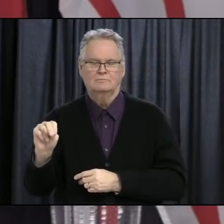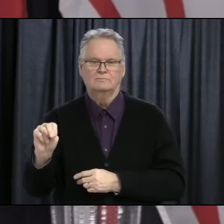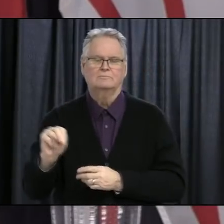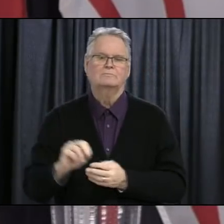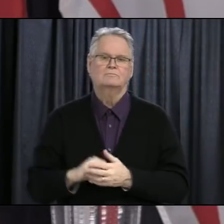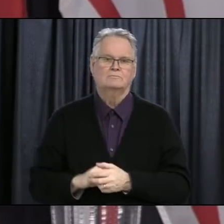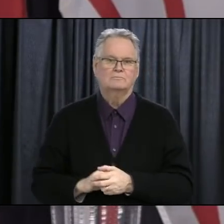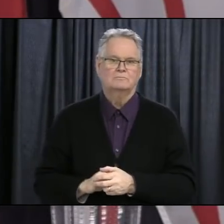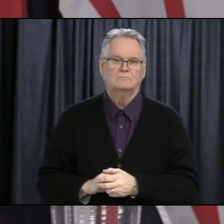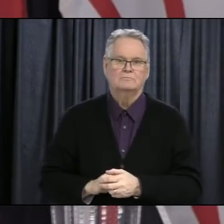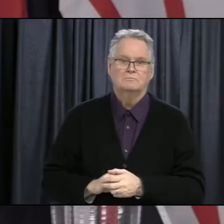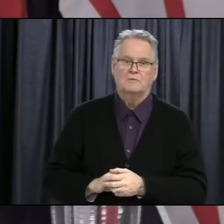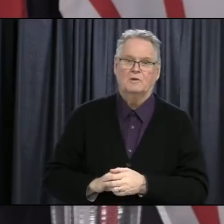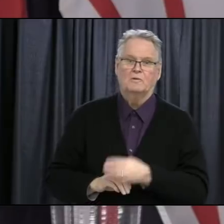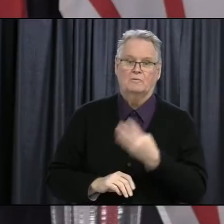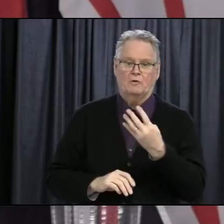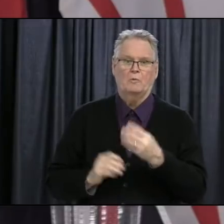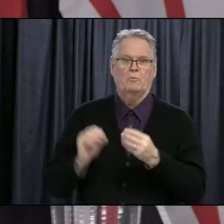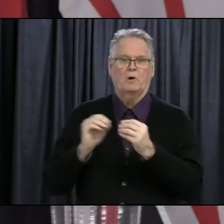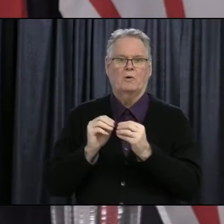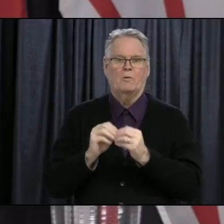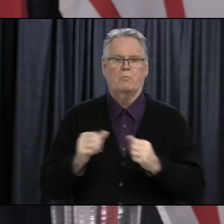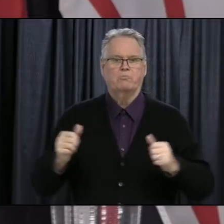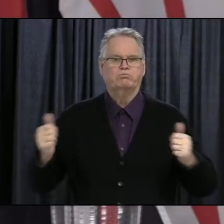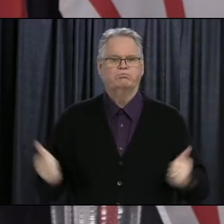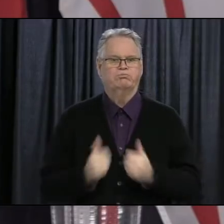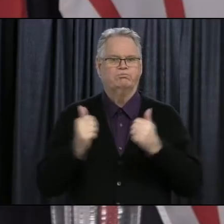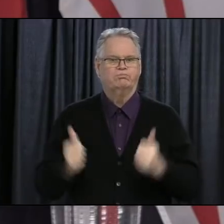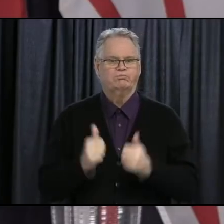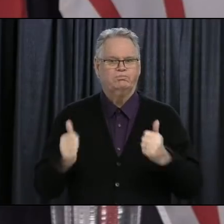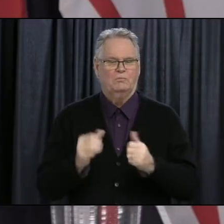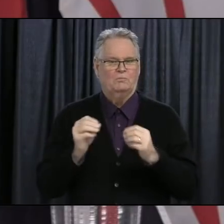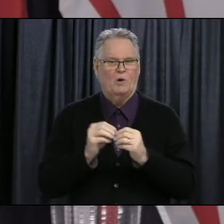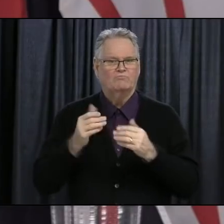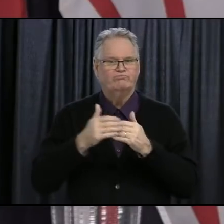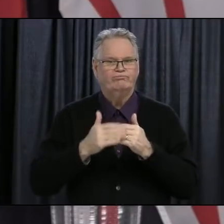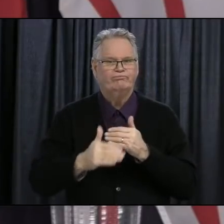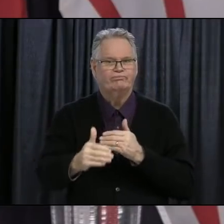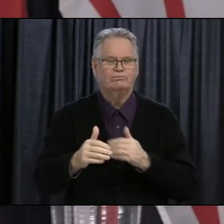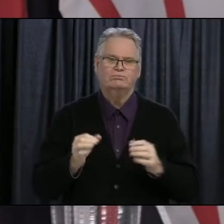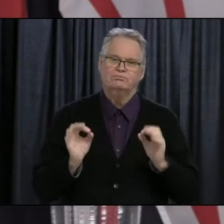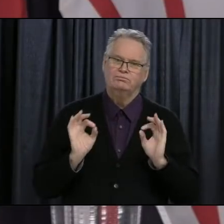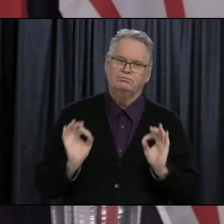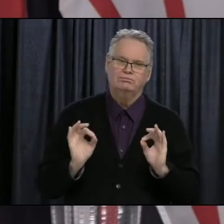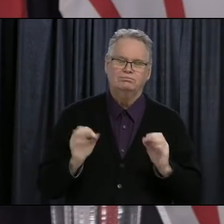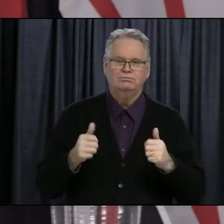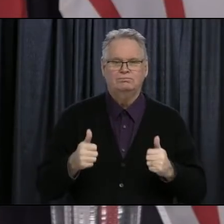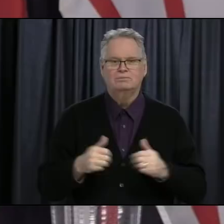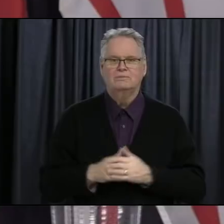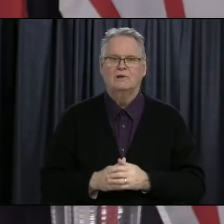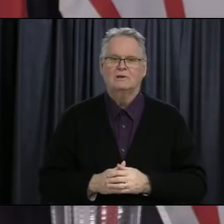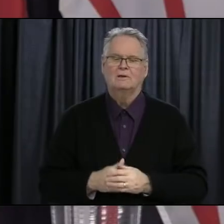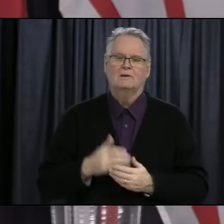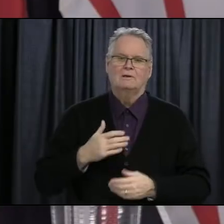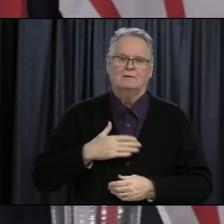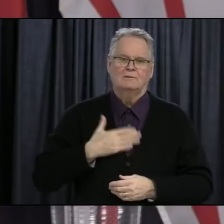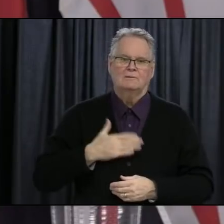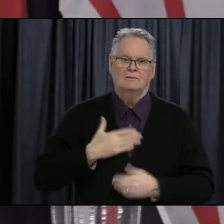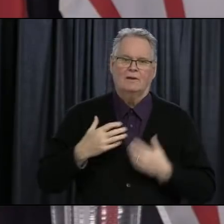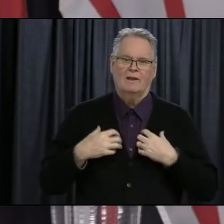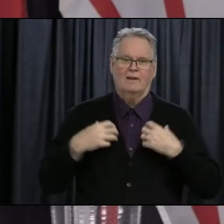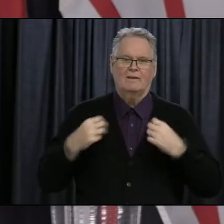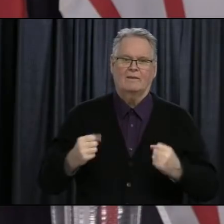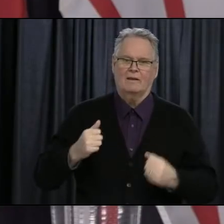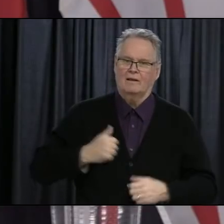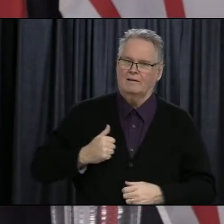news. It's important for everyone to understand that Health Canada has a stringent process for reviewing the science of each